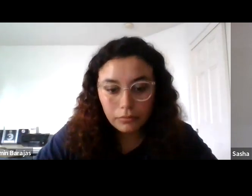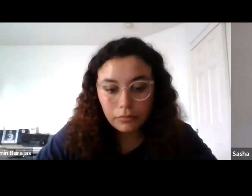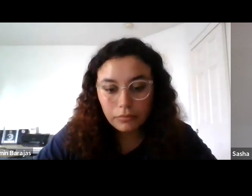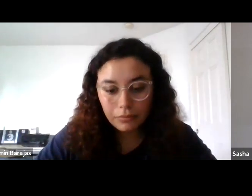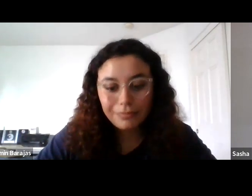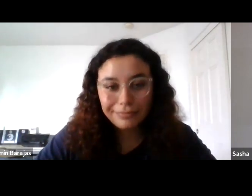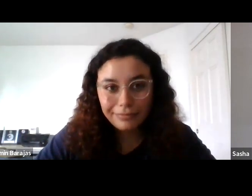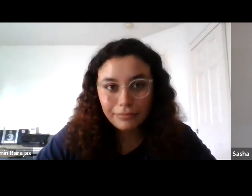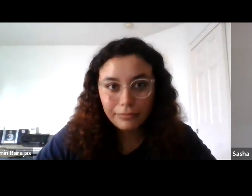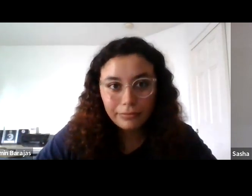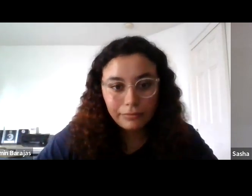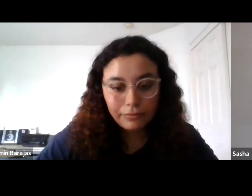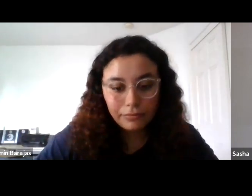Rico.